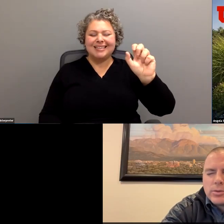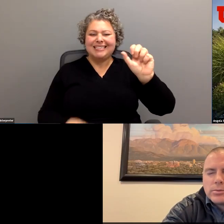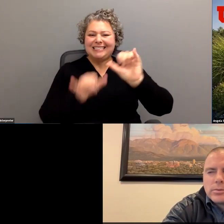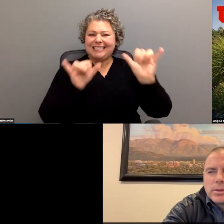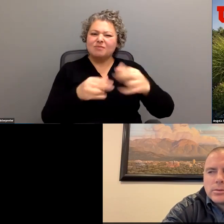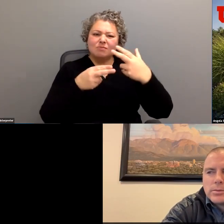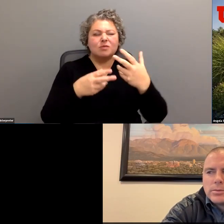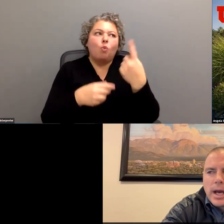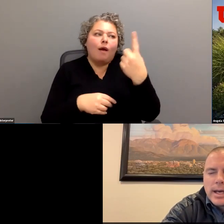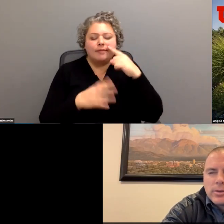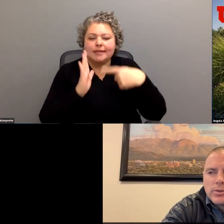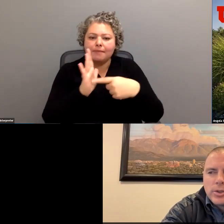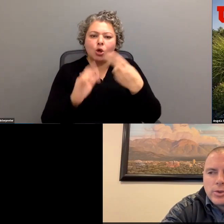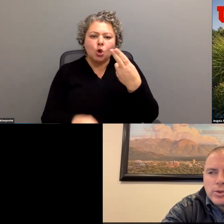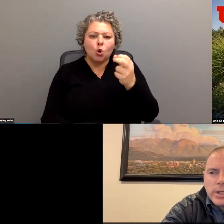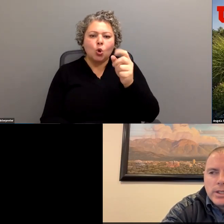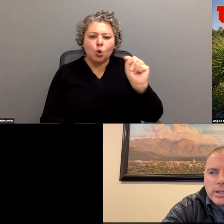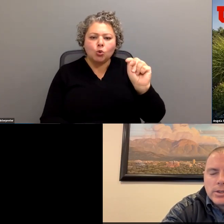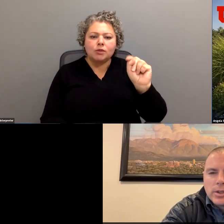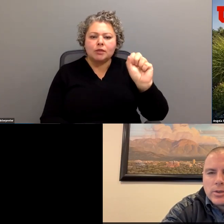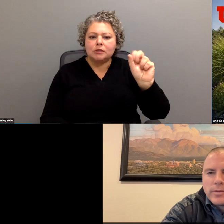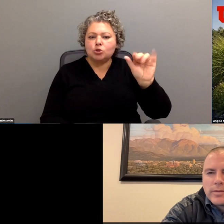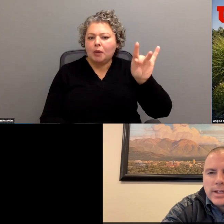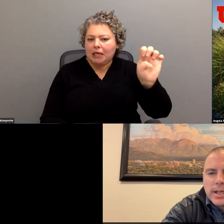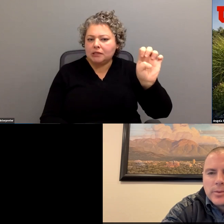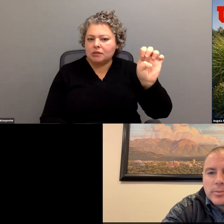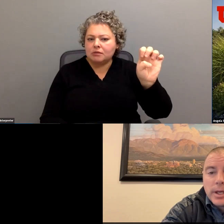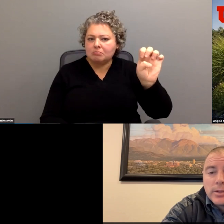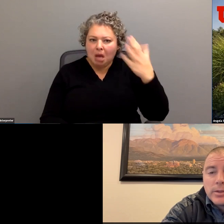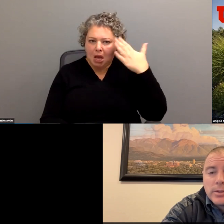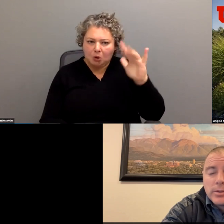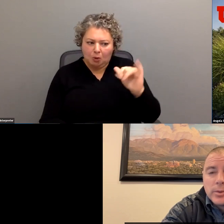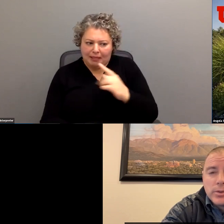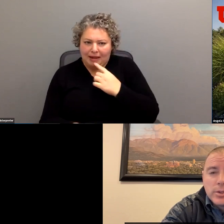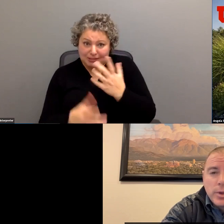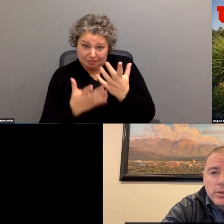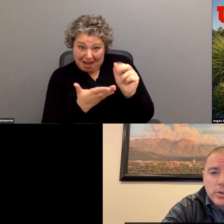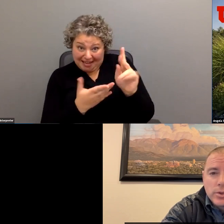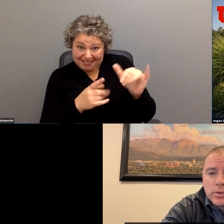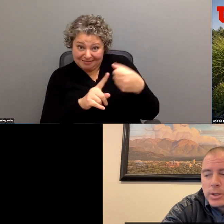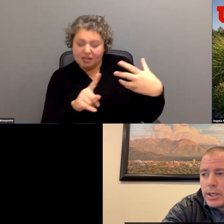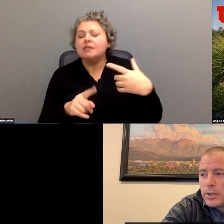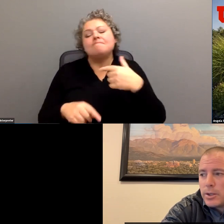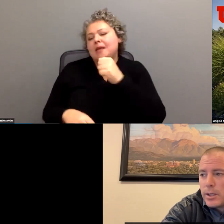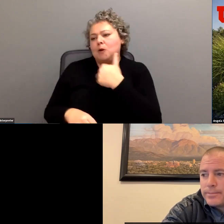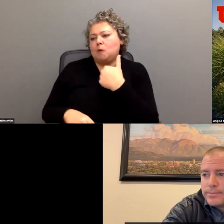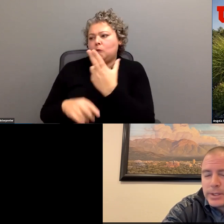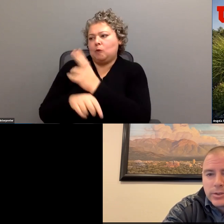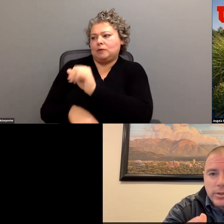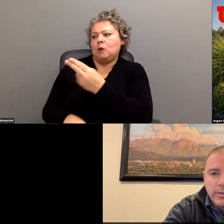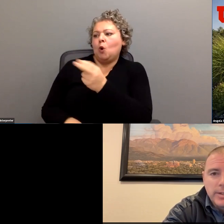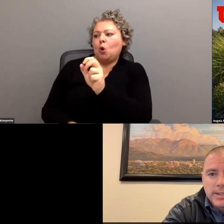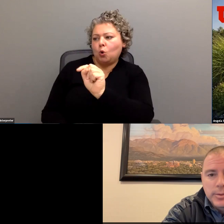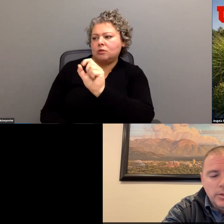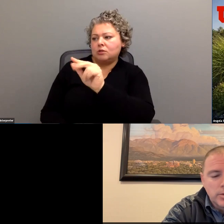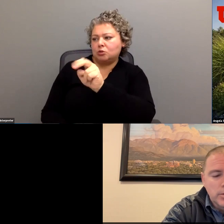Yes, so I don't use Hootsuite, so I don't know if that's an option, but we use Sprout Social, and I know like